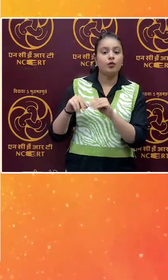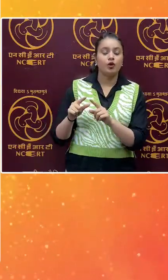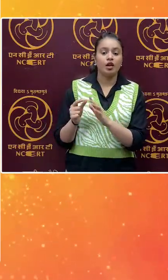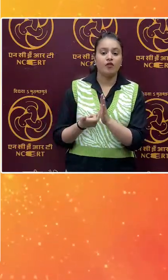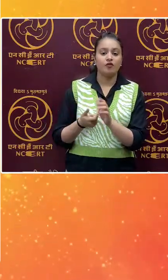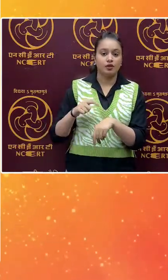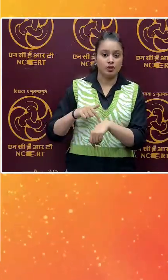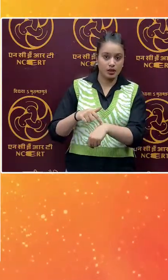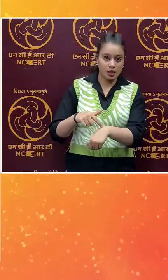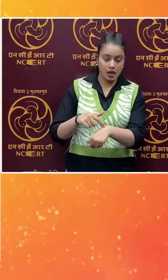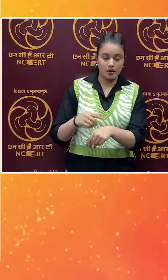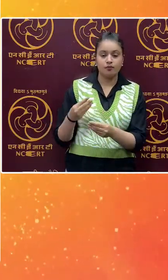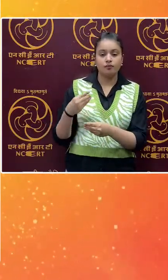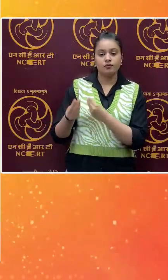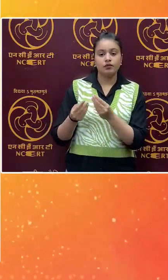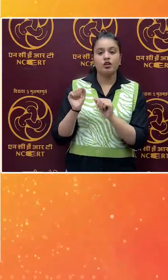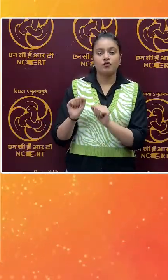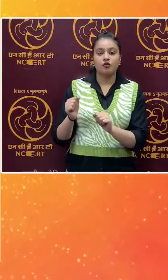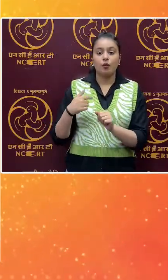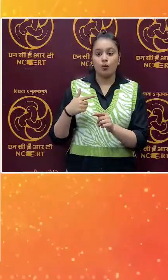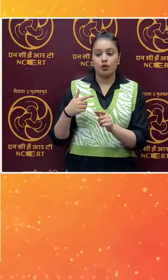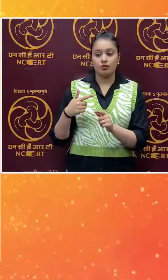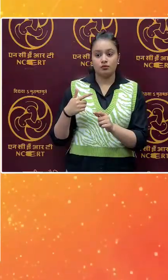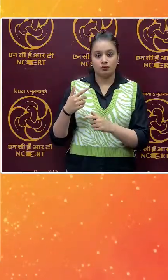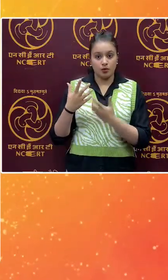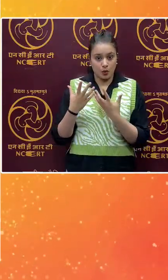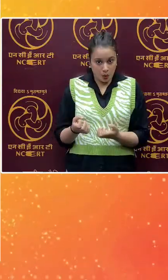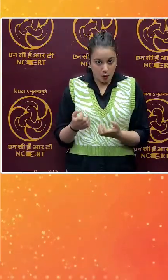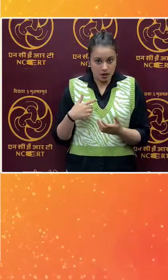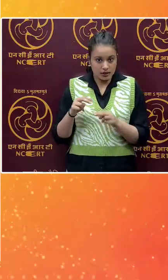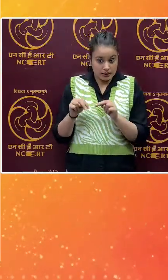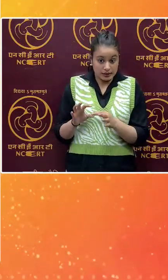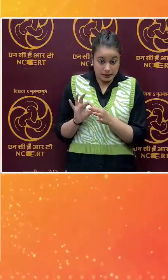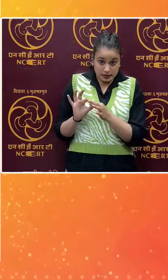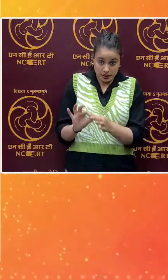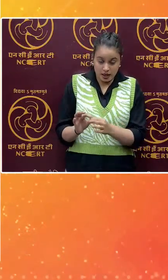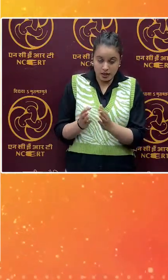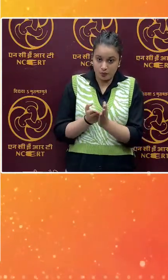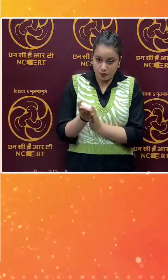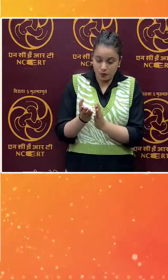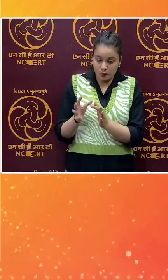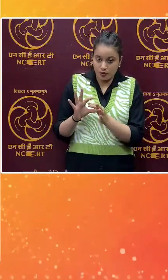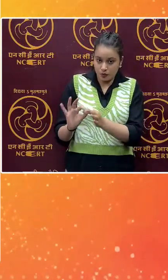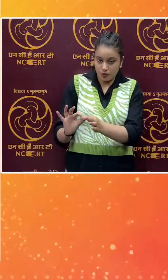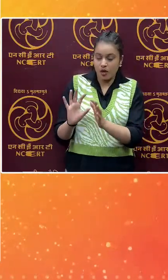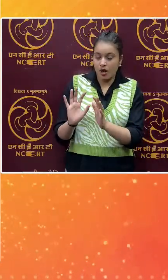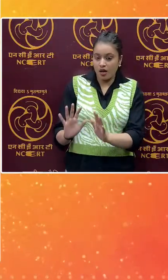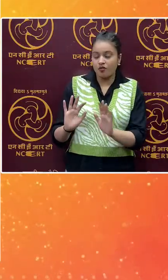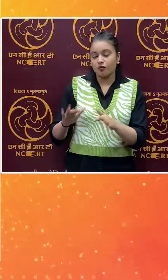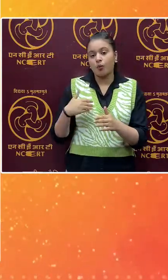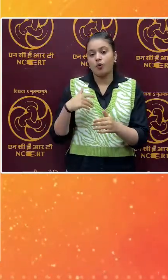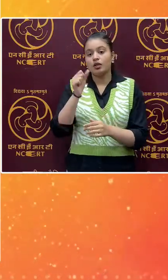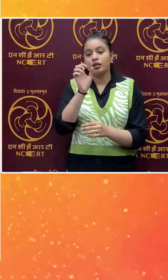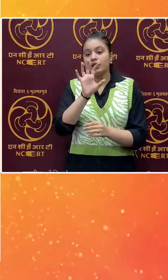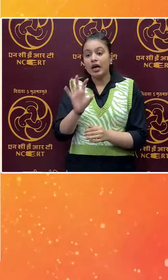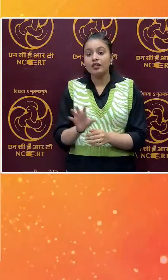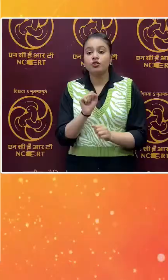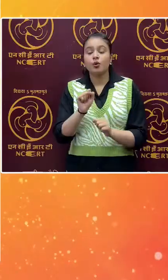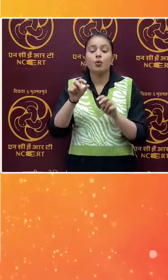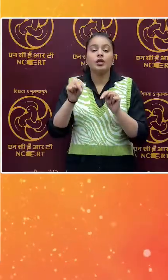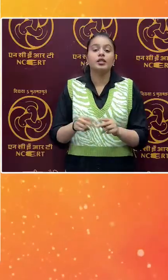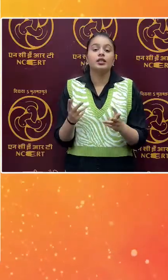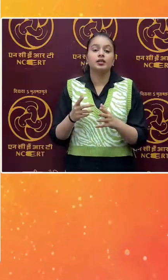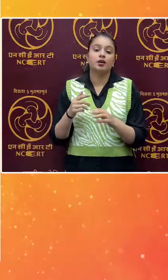in pursuing their passions and part of the time pursuing the country's needs.